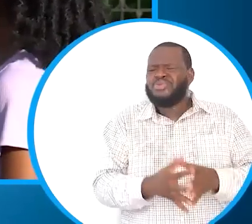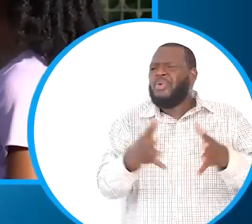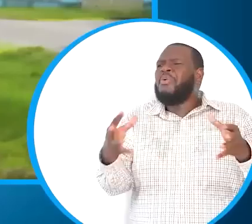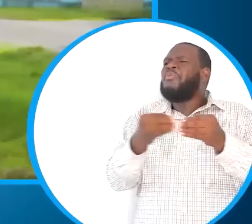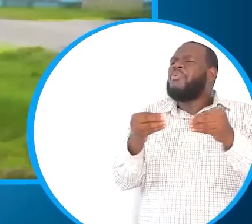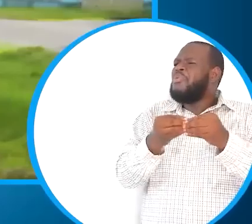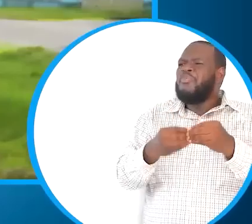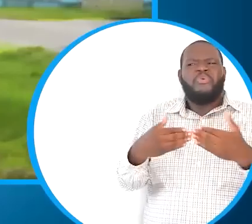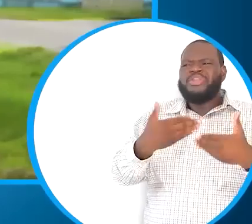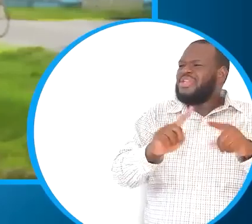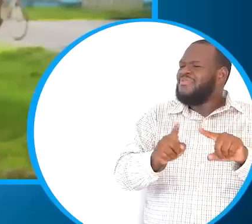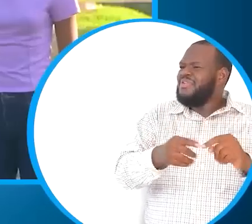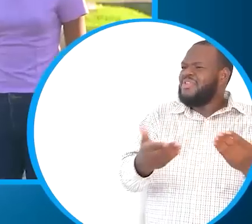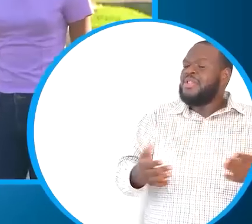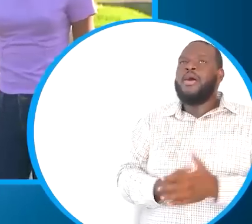much more.